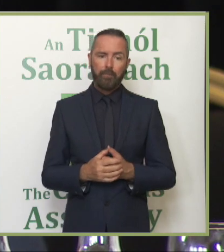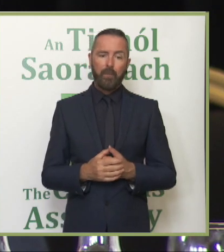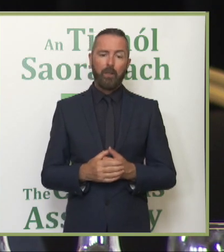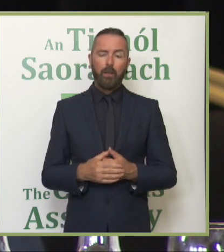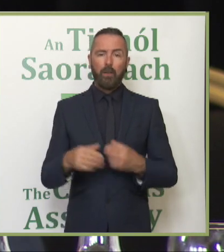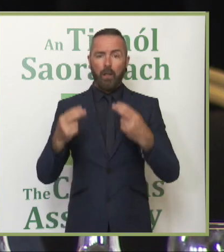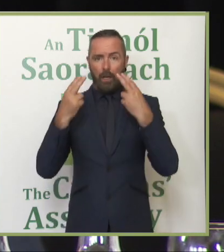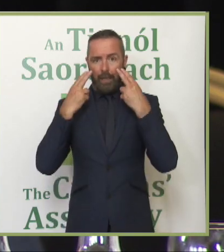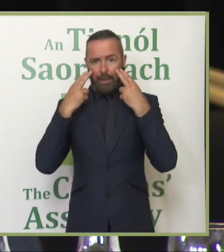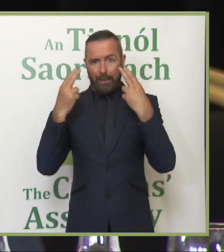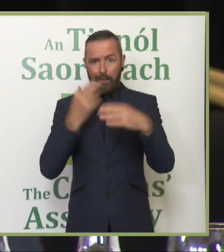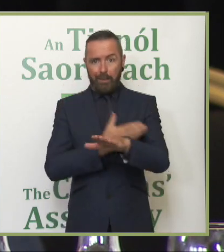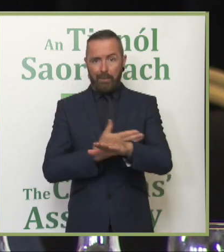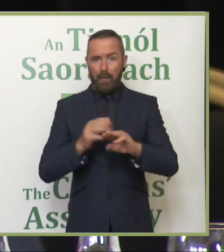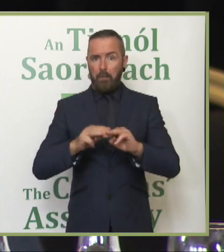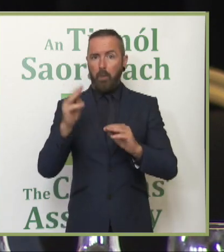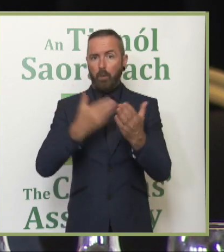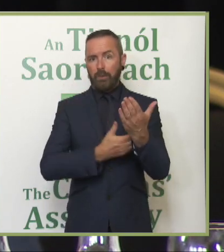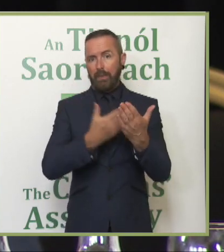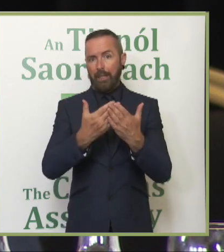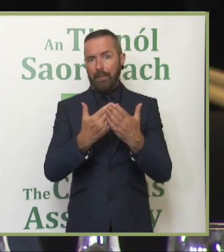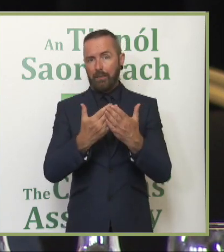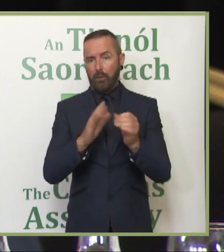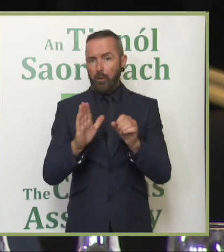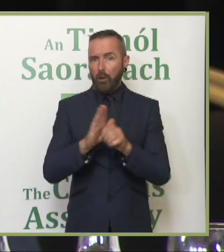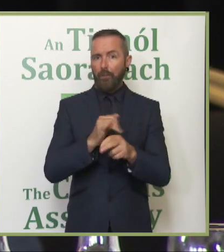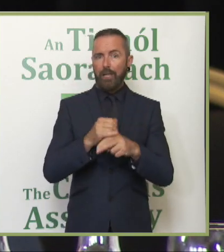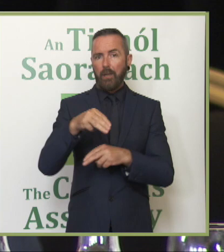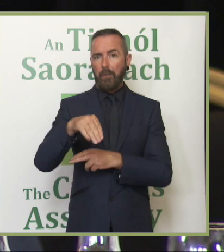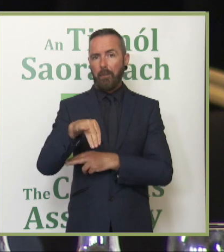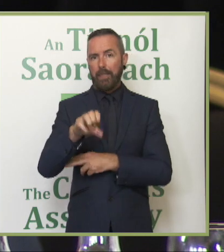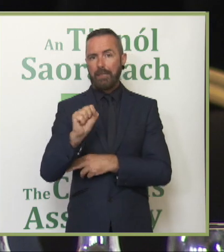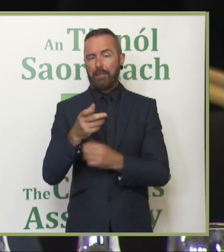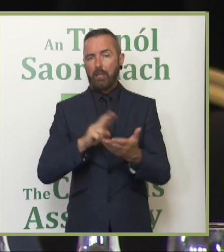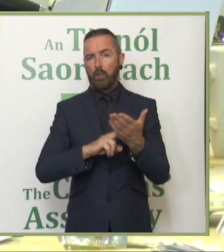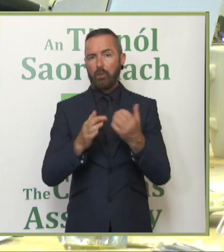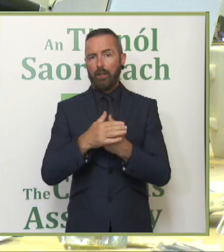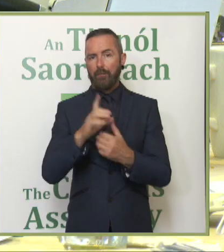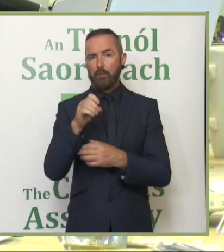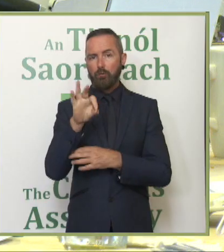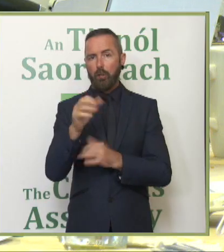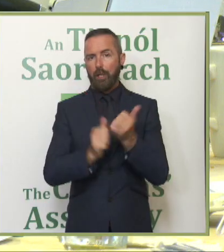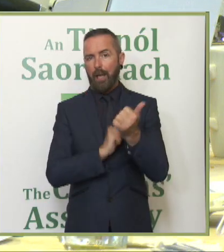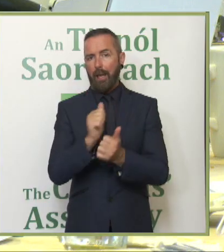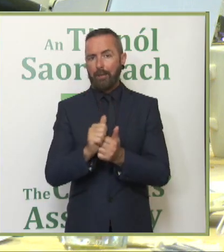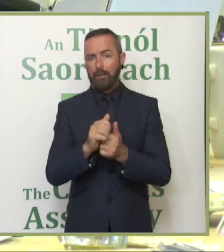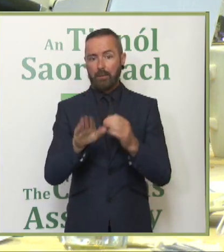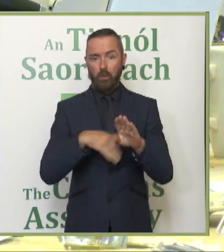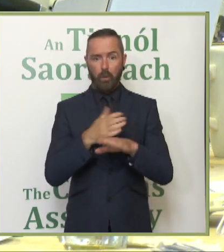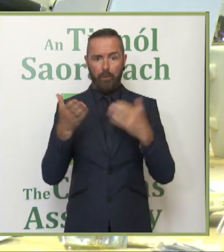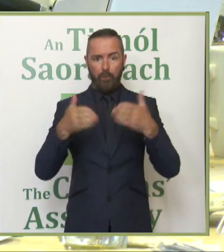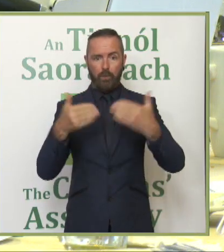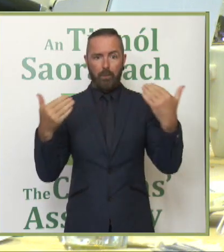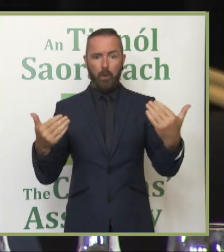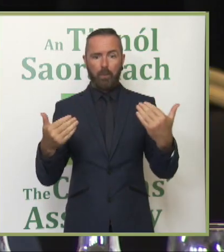because most of the legislation is covered in the Misuse of Drugs Act, that was where the initial focus was, and obviously that's our colleagues in the Department of